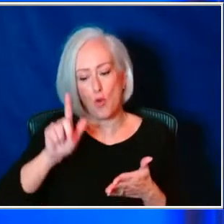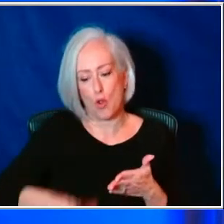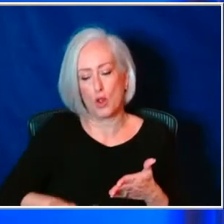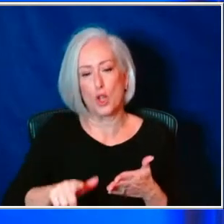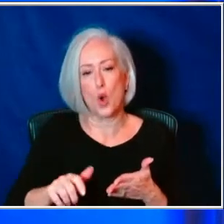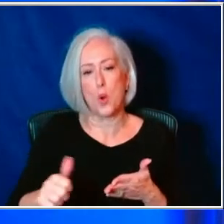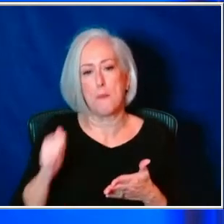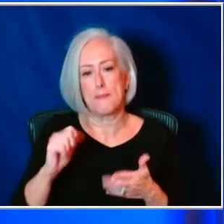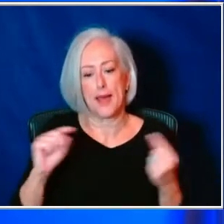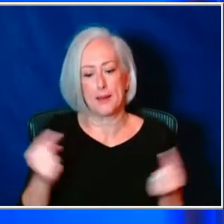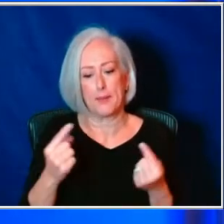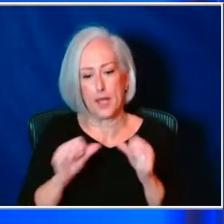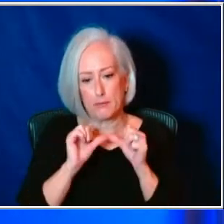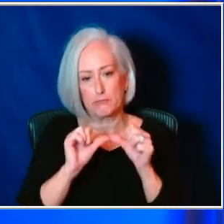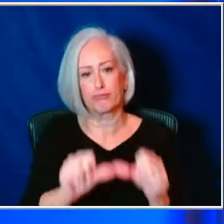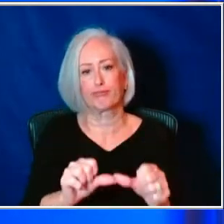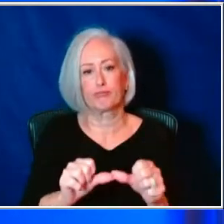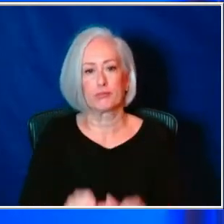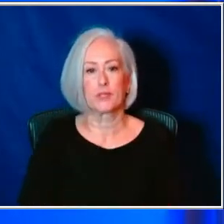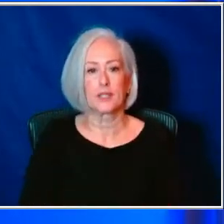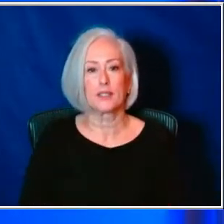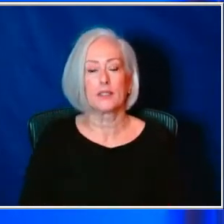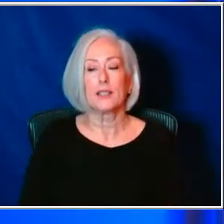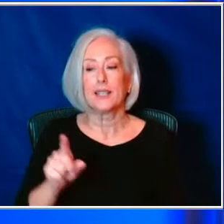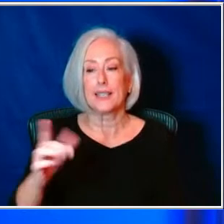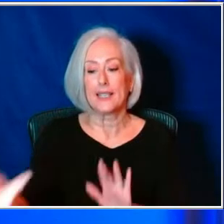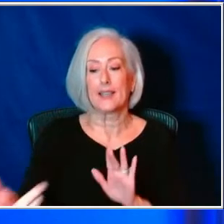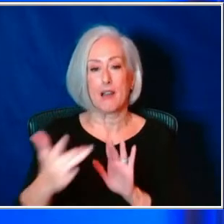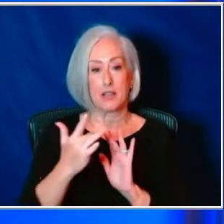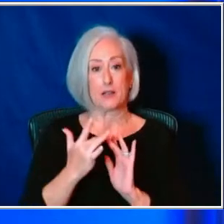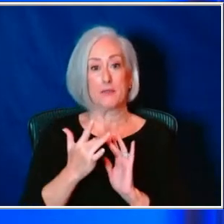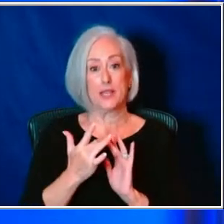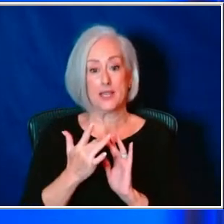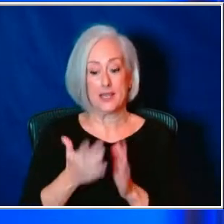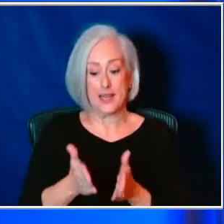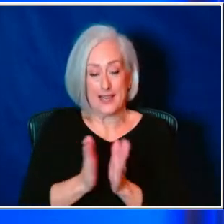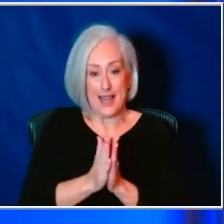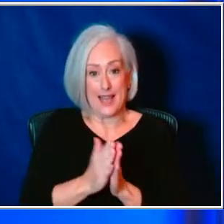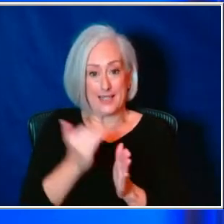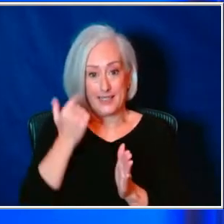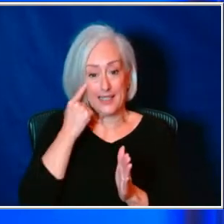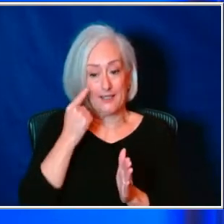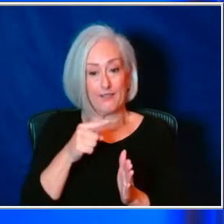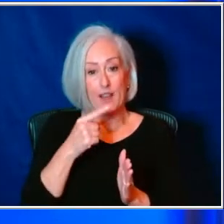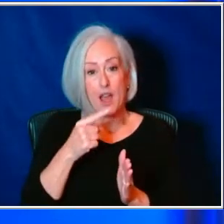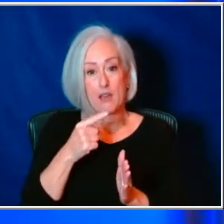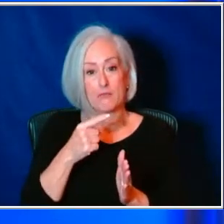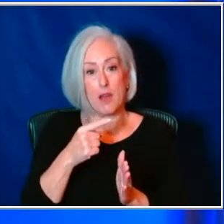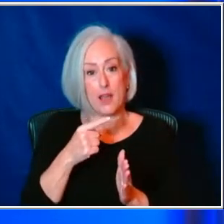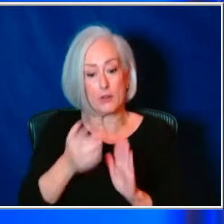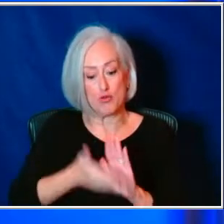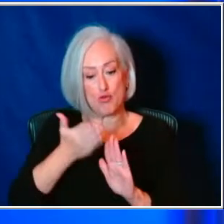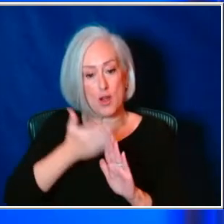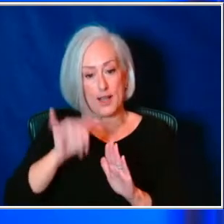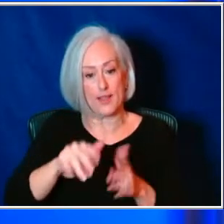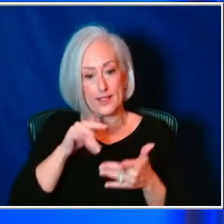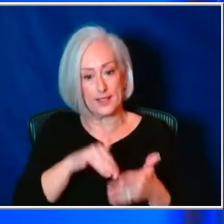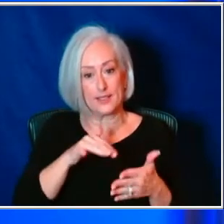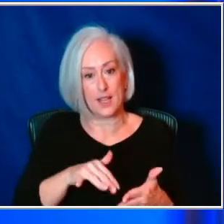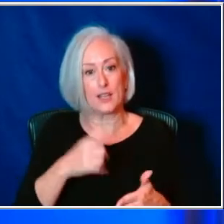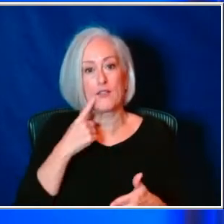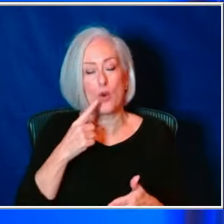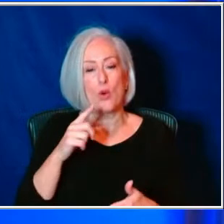was contacted by Dr. Claw and asked if I would be interested in running this trial at the University of Kansas,